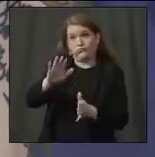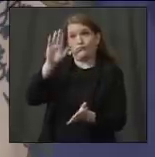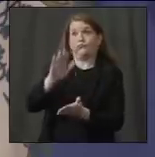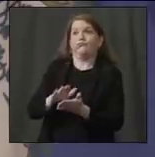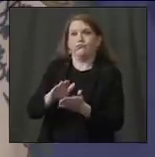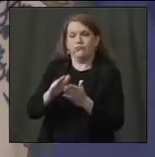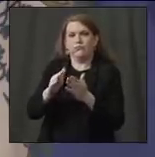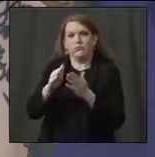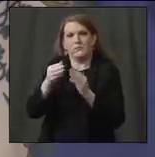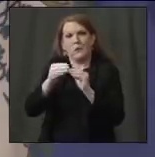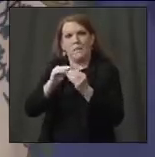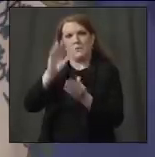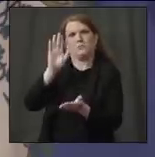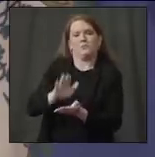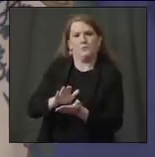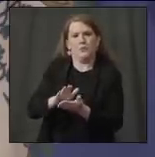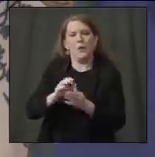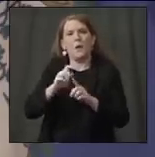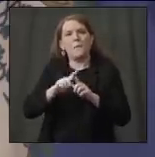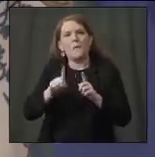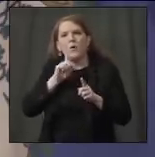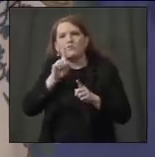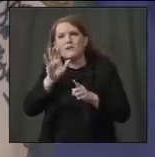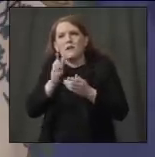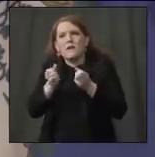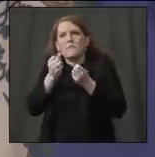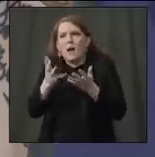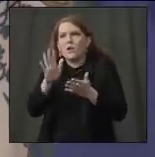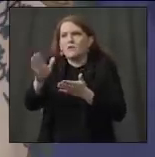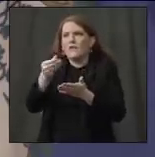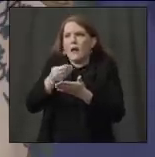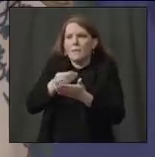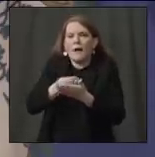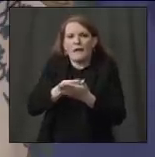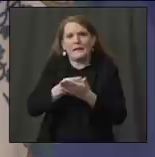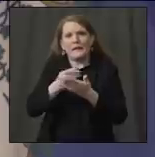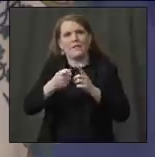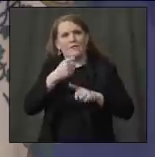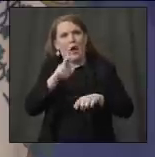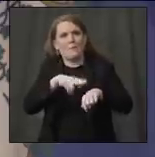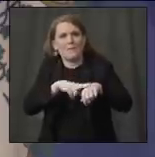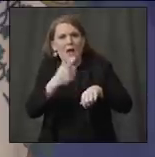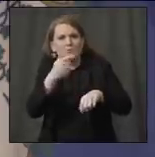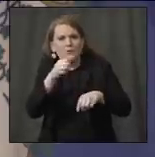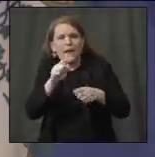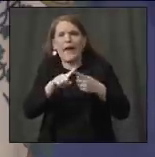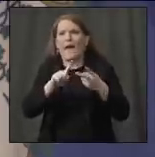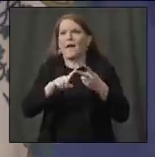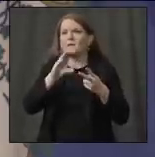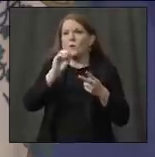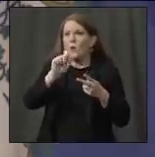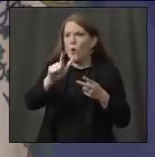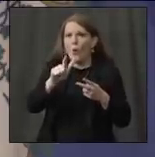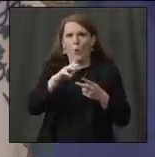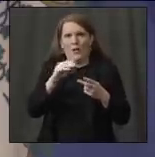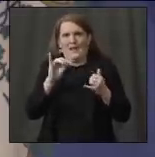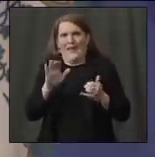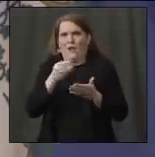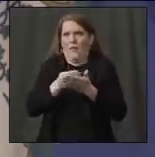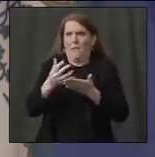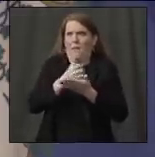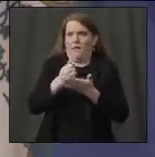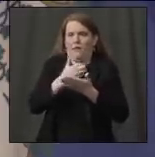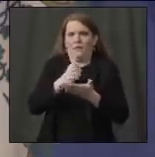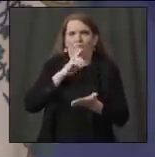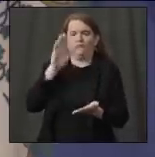gas, taxes on natural gas and coal. And there, they've seen their revenues disappear by 30, 40%.